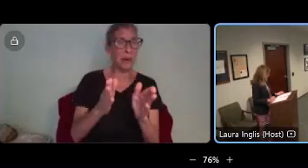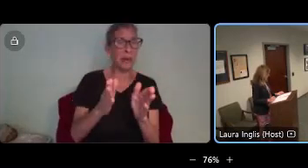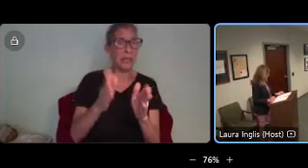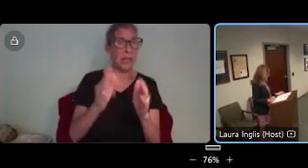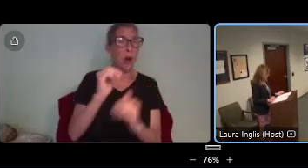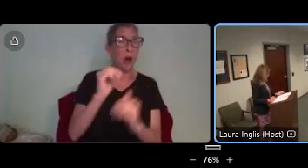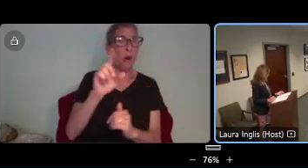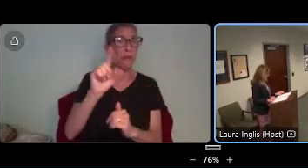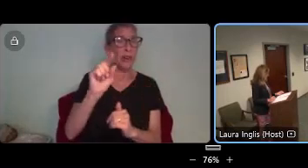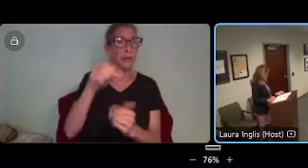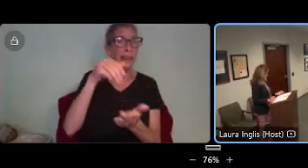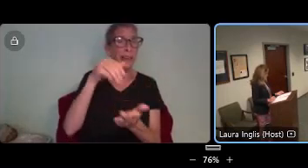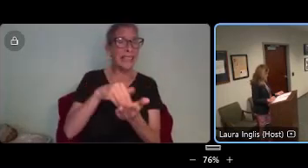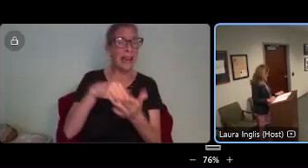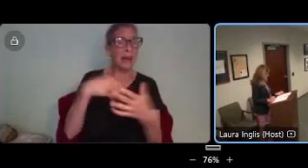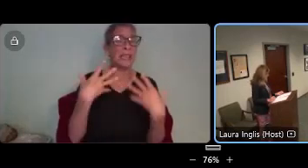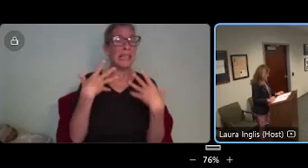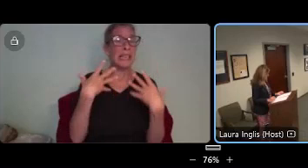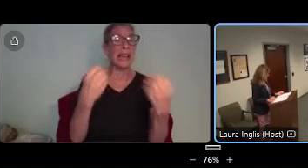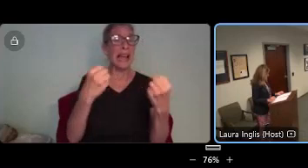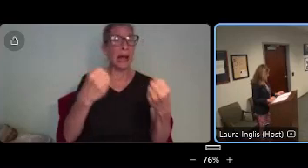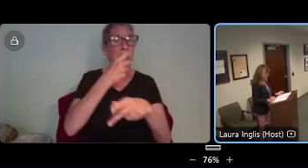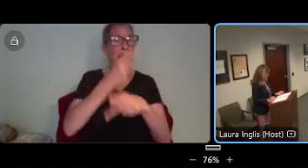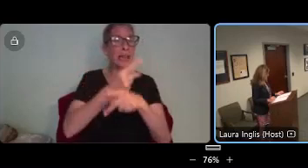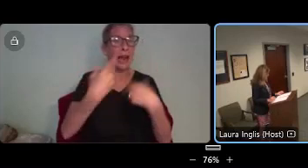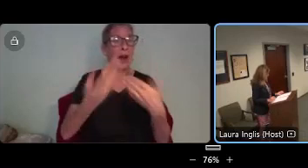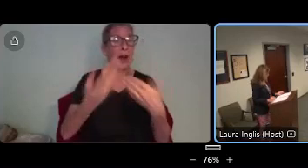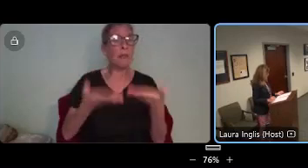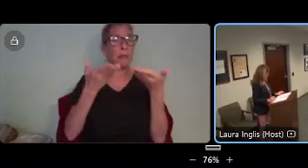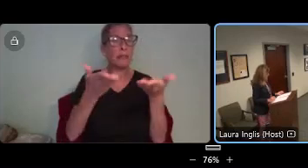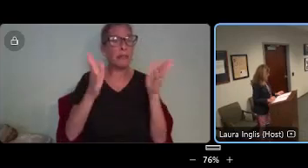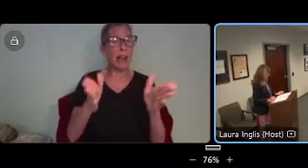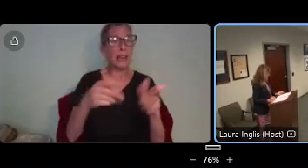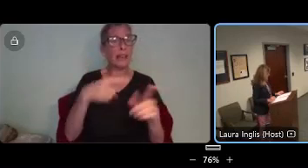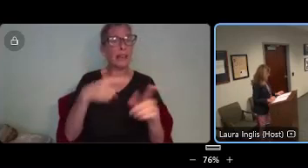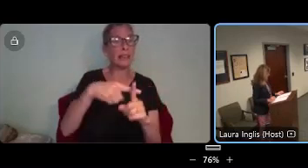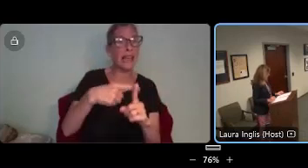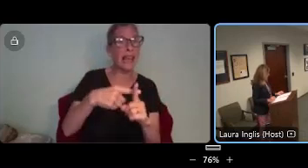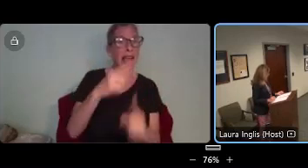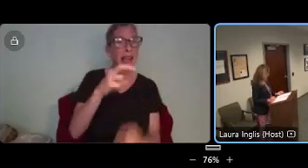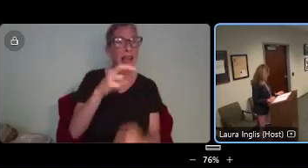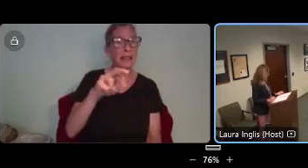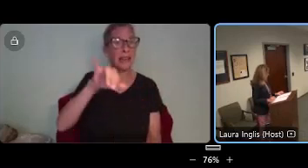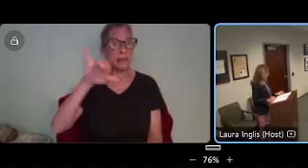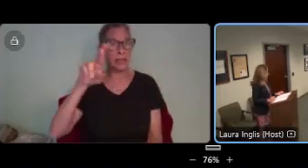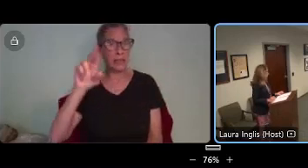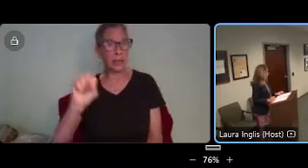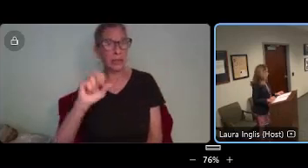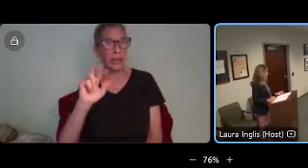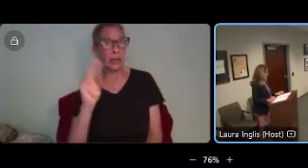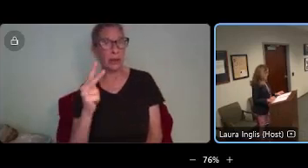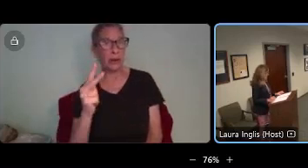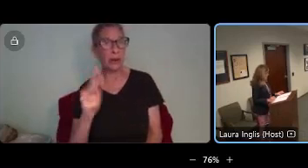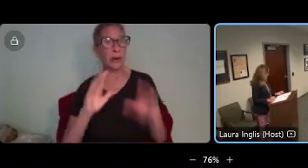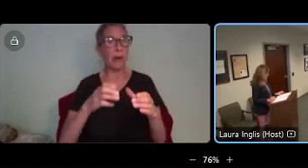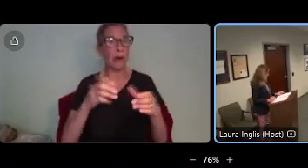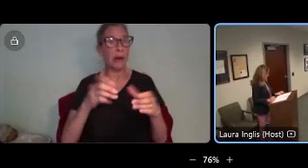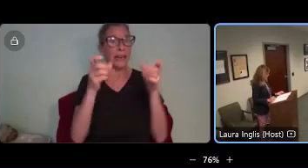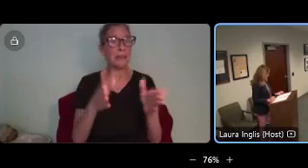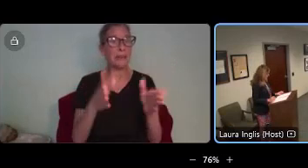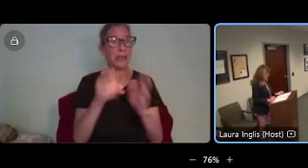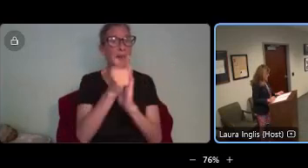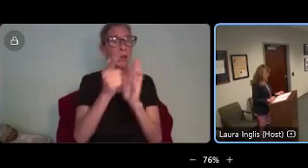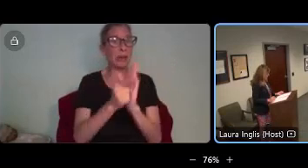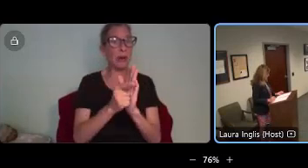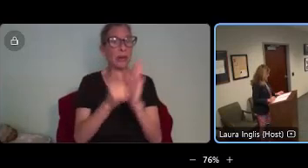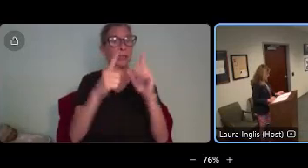healthcare providers, and other system participants such as carriers, third-party administrators, attorneys, and more, all of whom